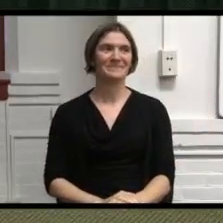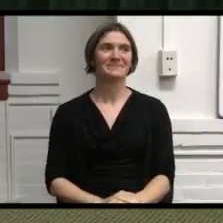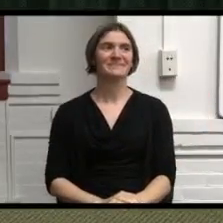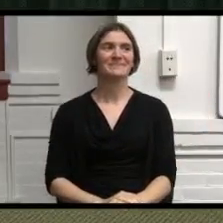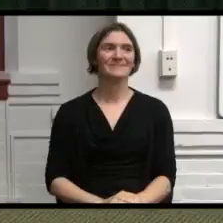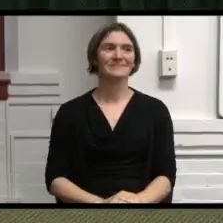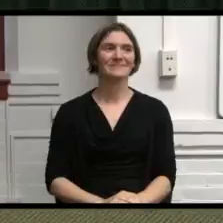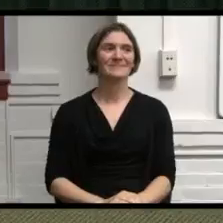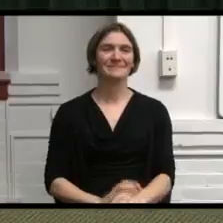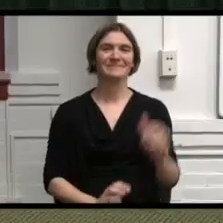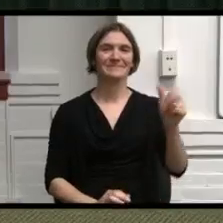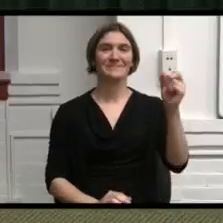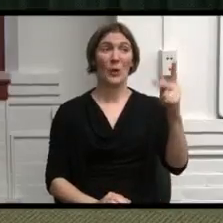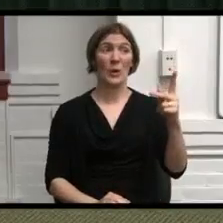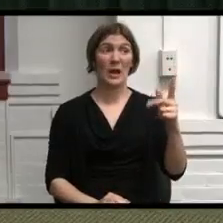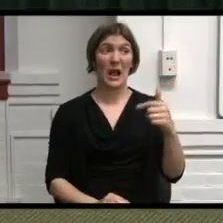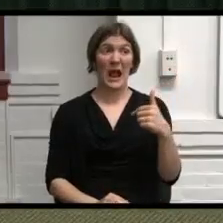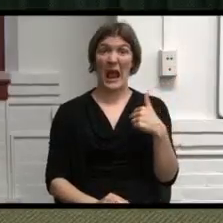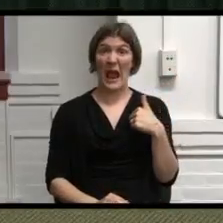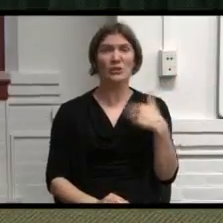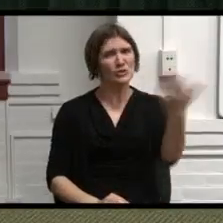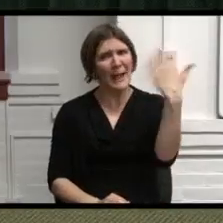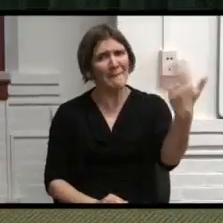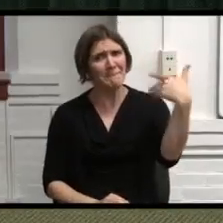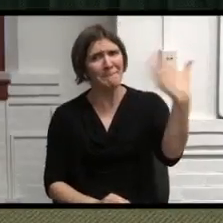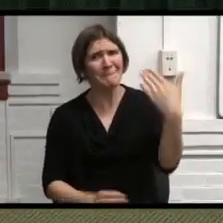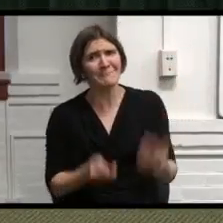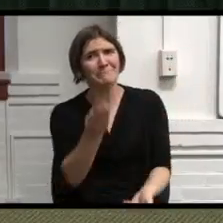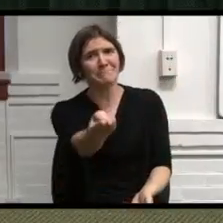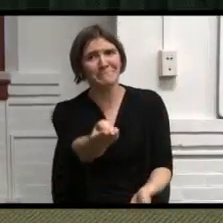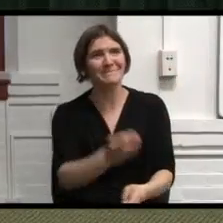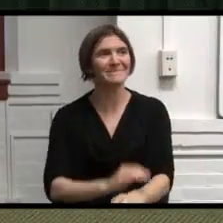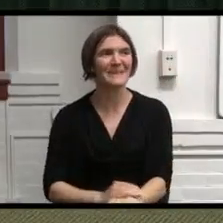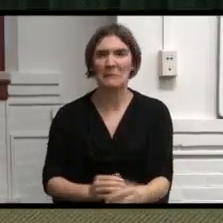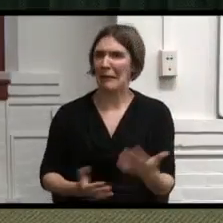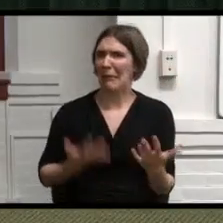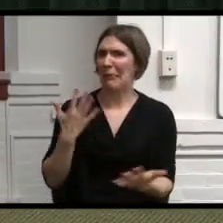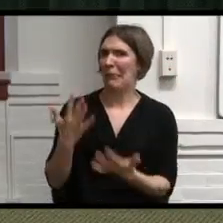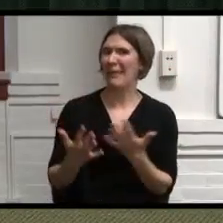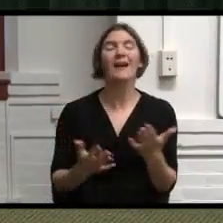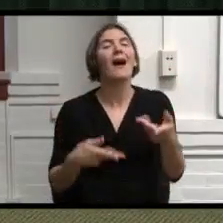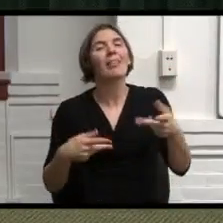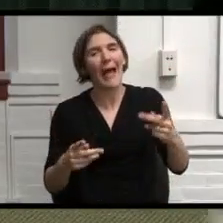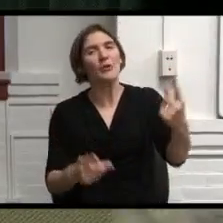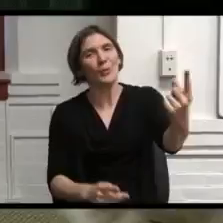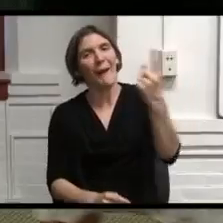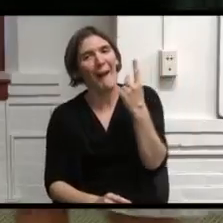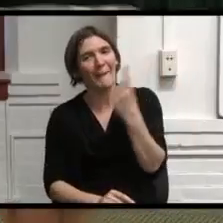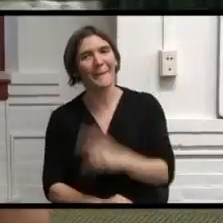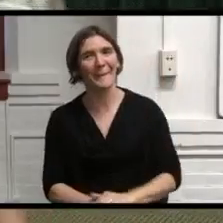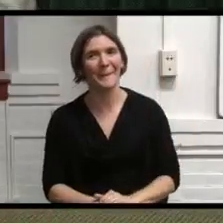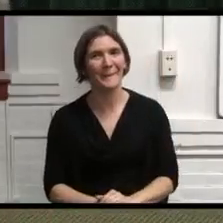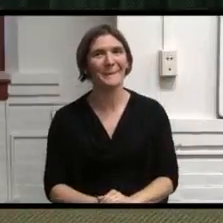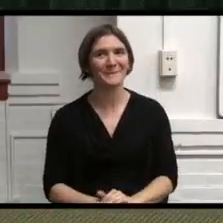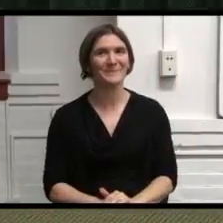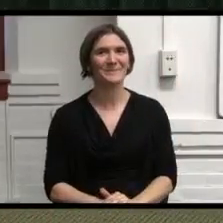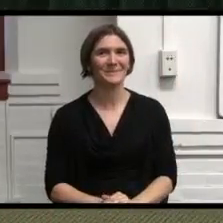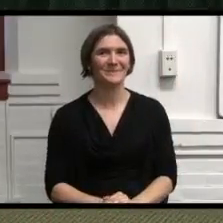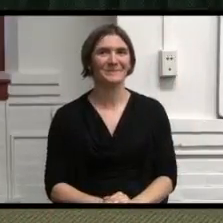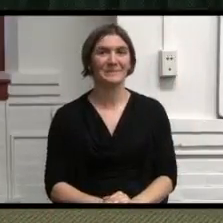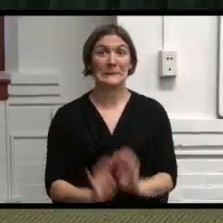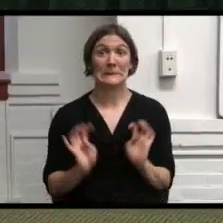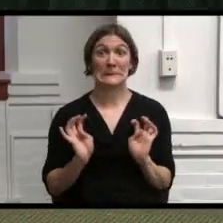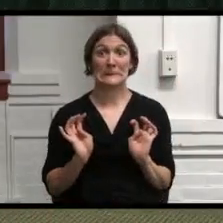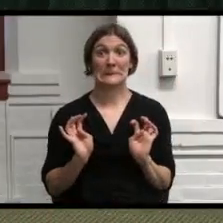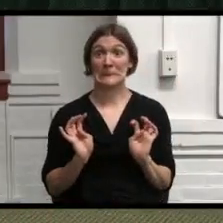signed proclamation. Okay, do I? You can come right out. You're allowed to come to the front. I